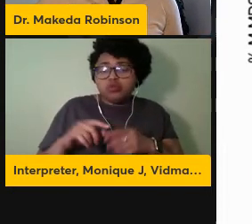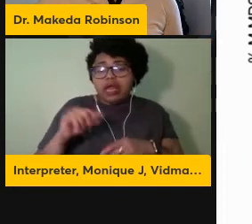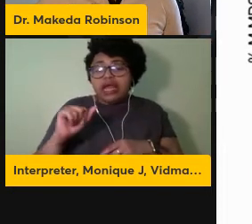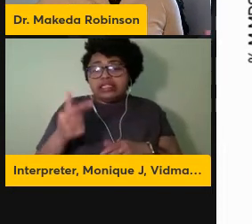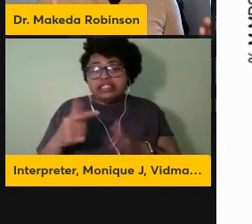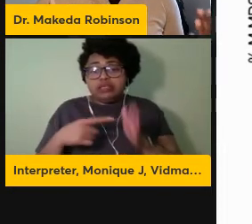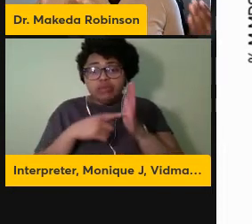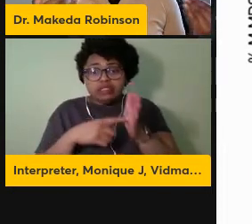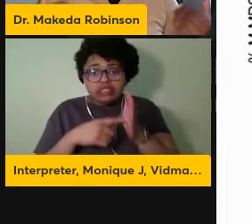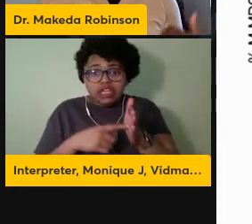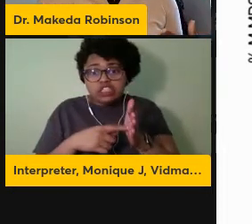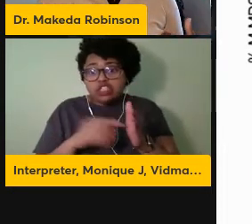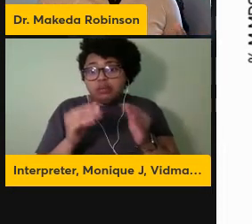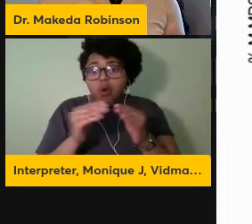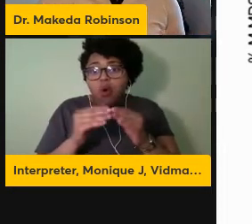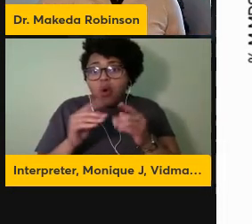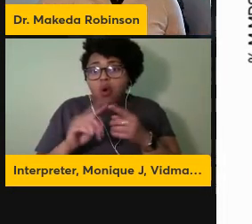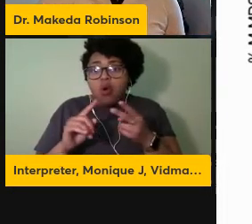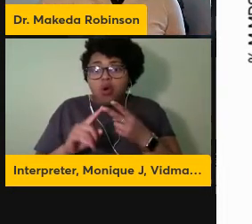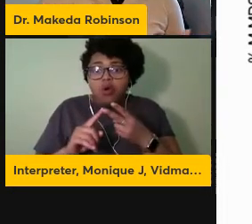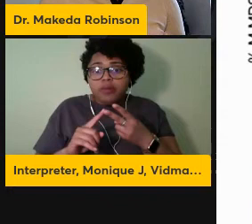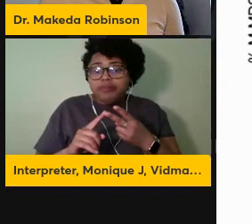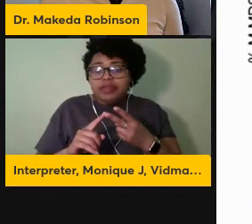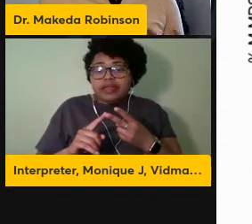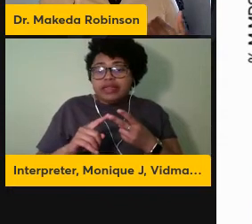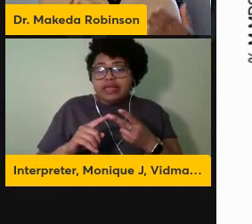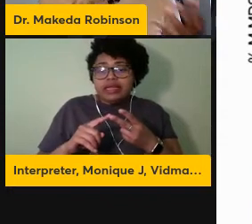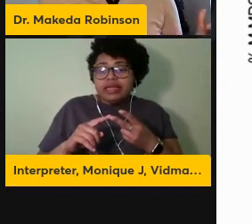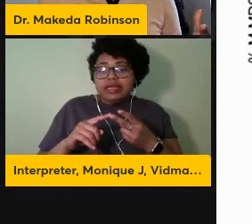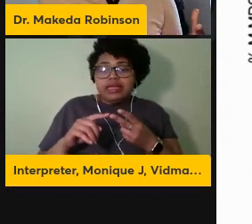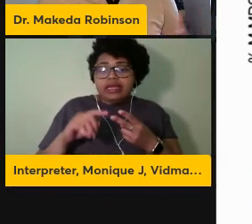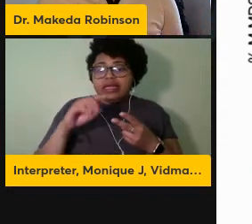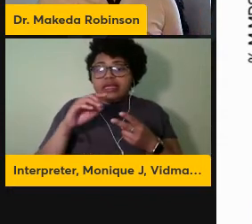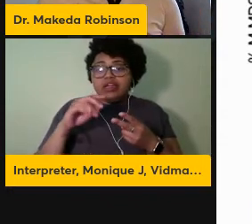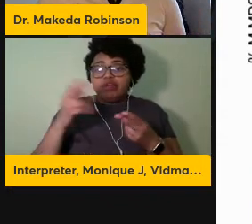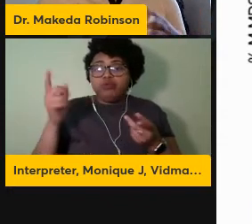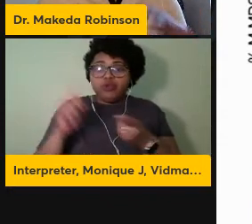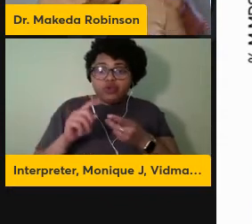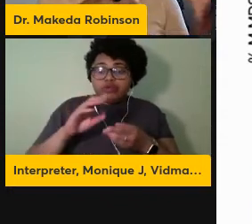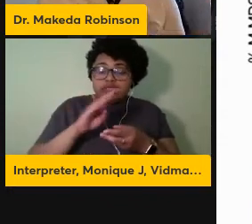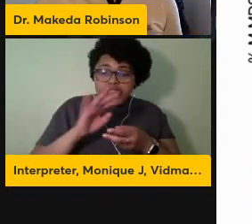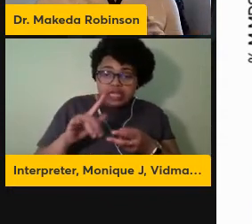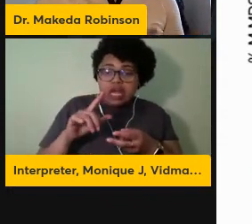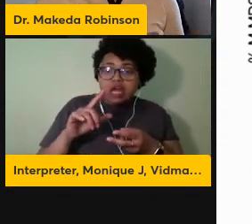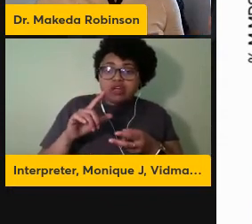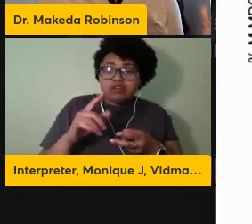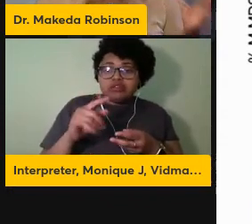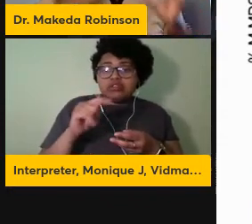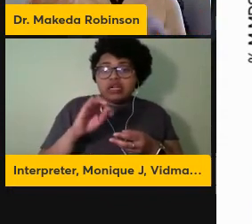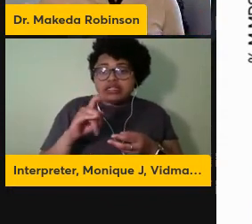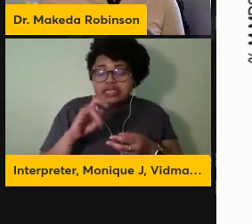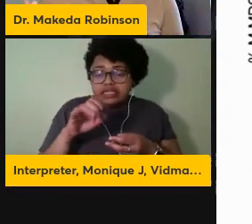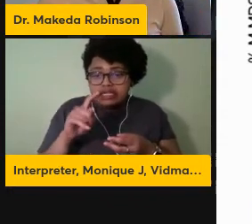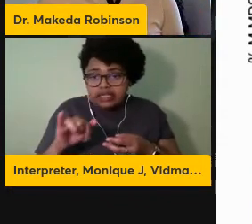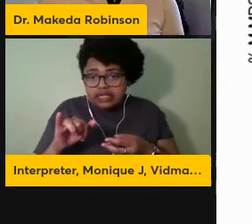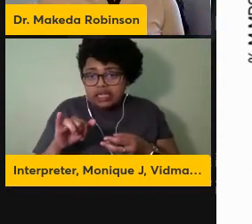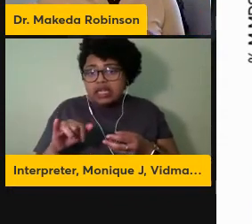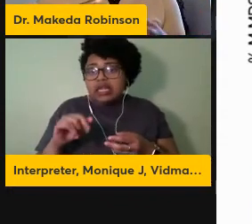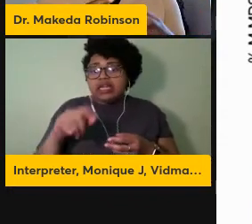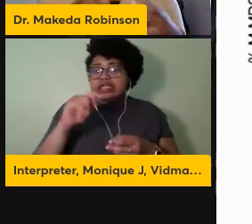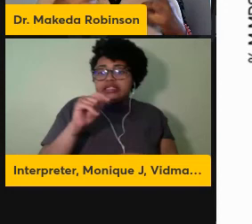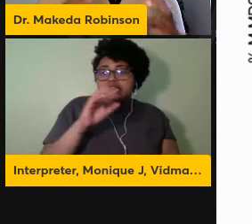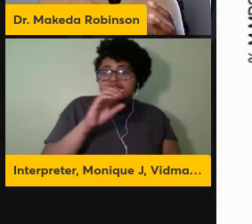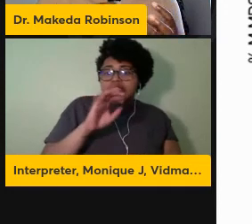dendritic cells, reduce cell cytotoxicity in NK cells on the sort of innate immune side, but they're also able